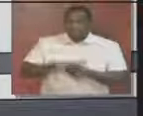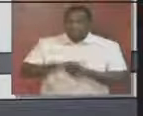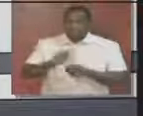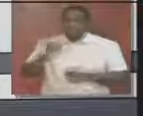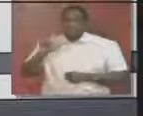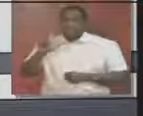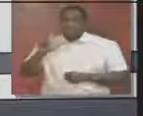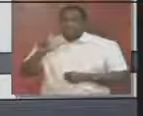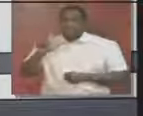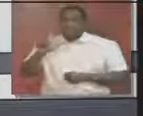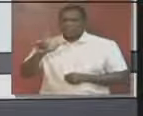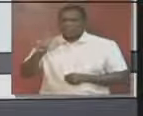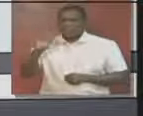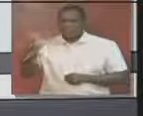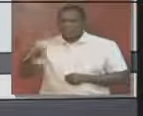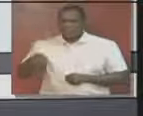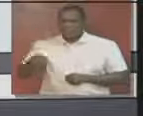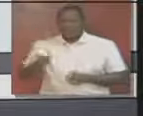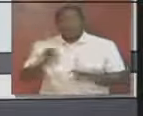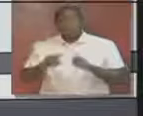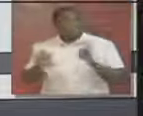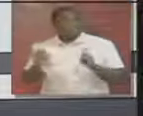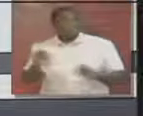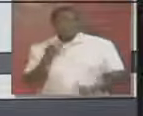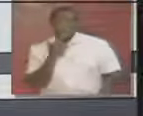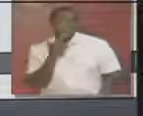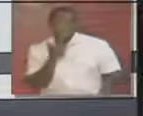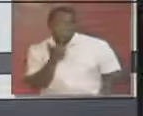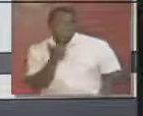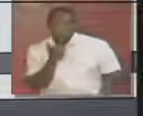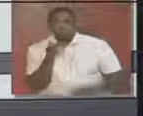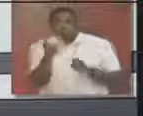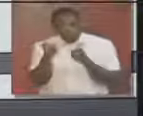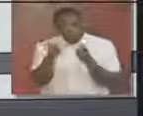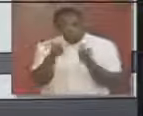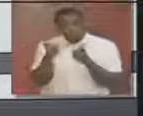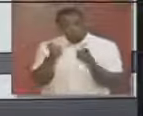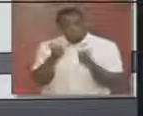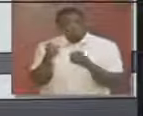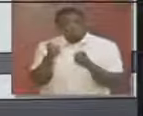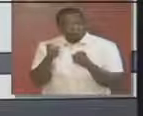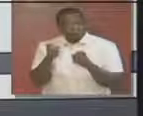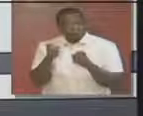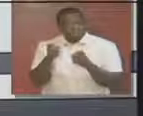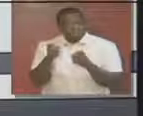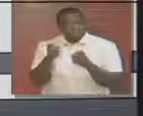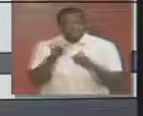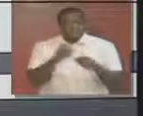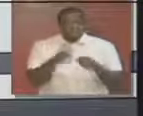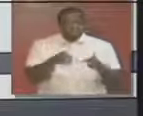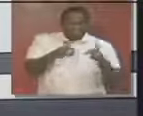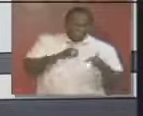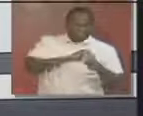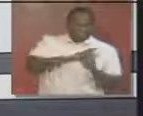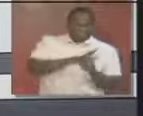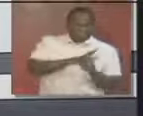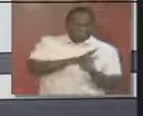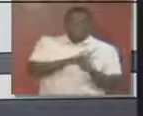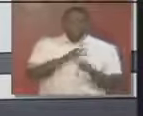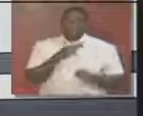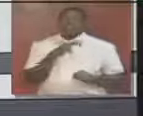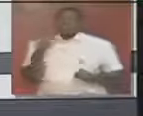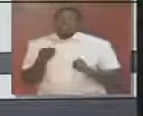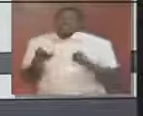if your diabetes is well controlled and you contract COVID-19 infection, then your risk of dying is 1%, whereas if